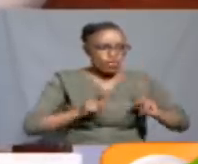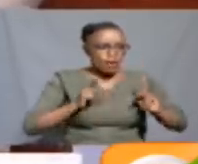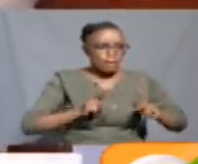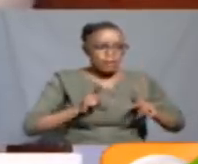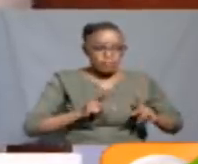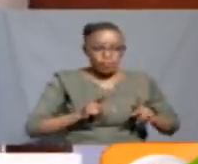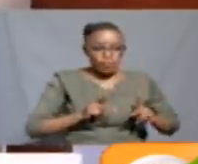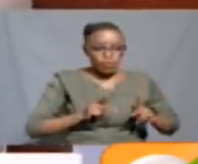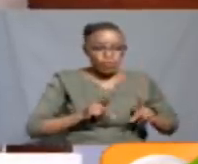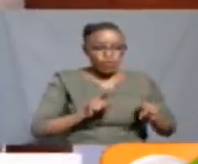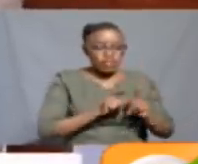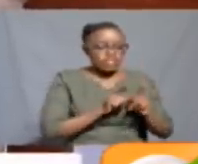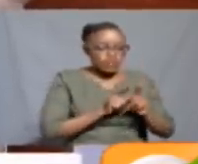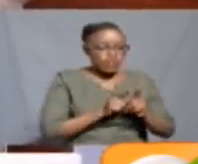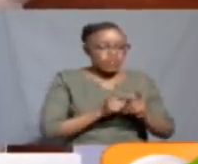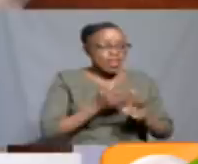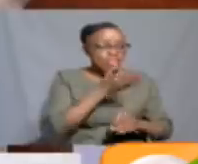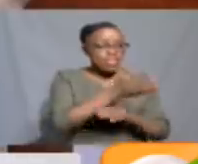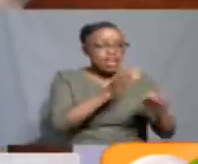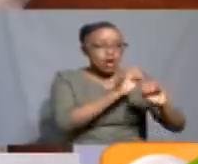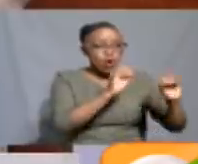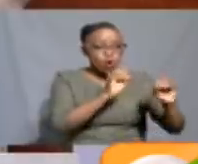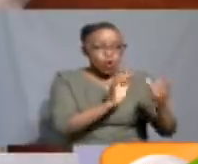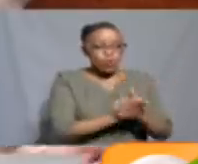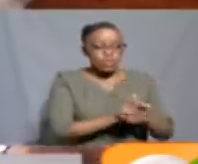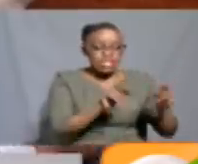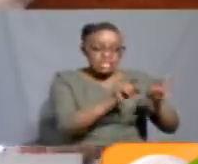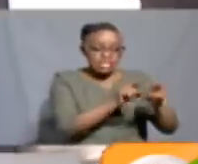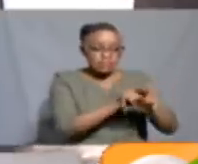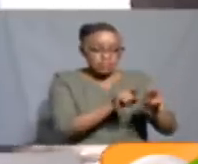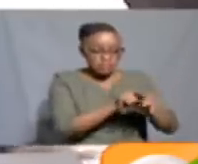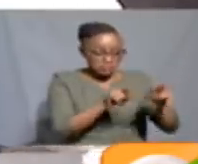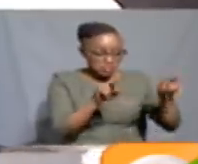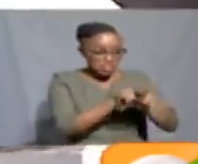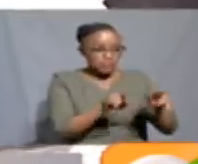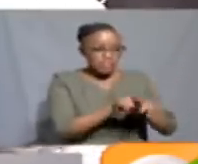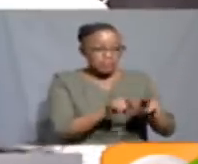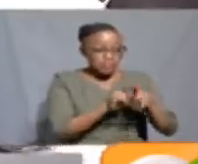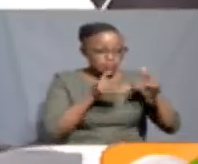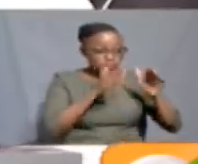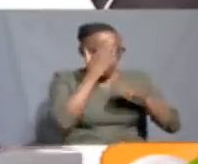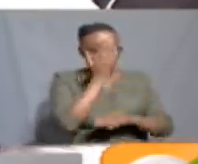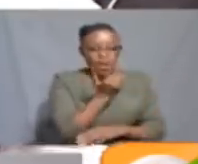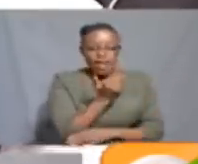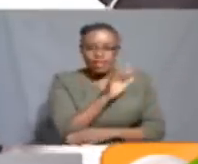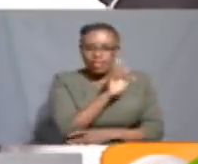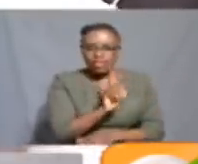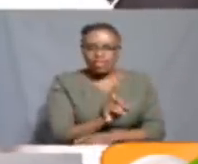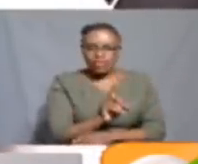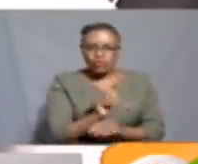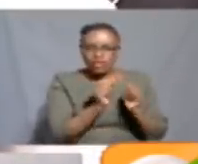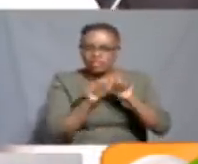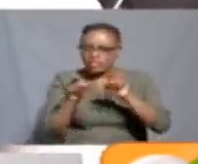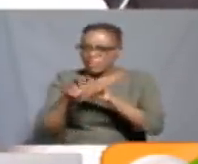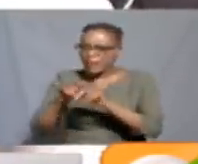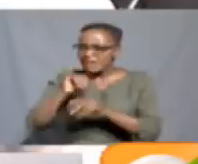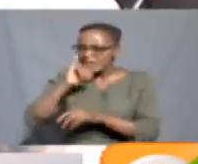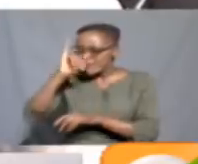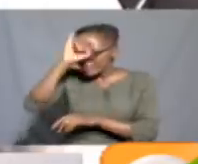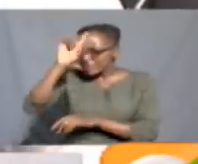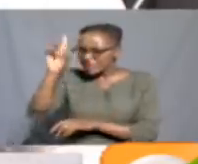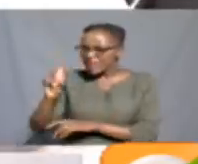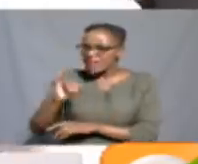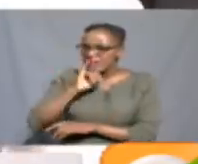on the boat. Yeah. Or on the same page. Same page. Why is that, Manu? Why is that? But greed? Is it greed?